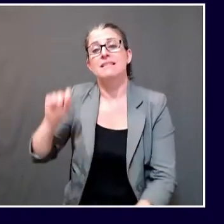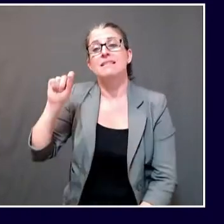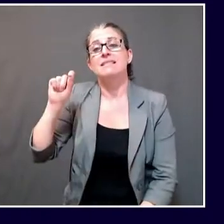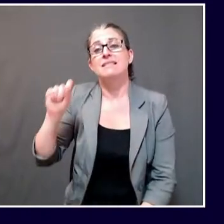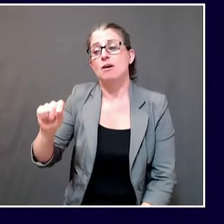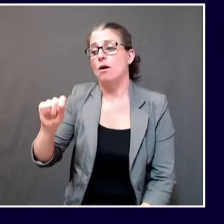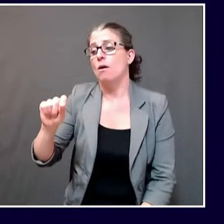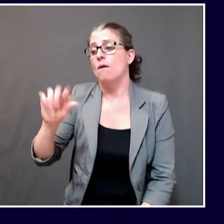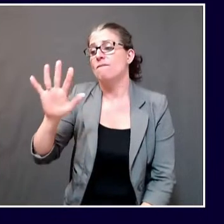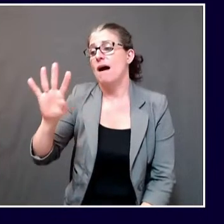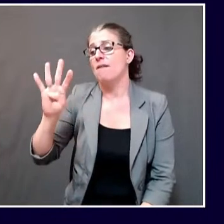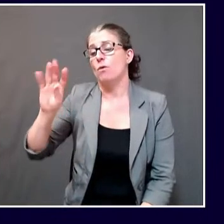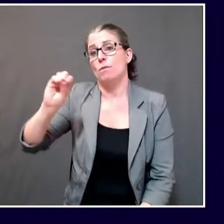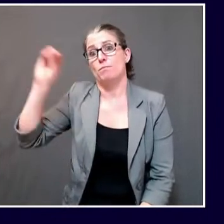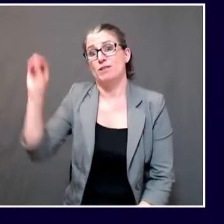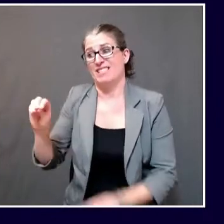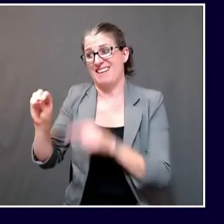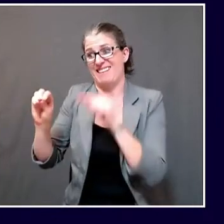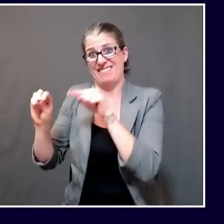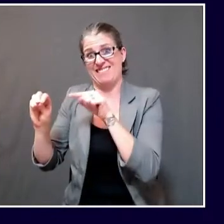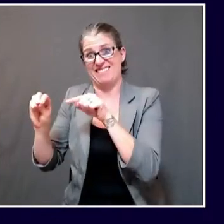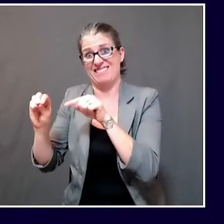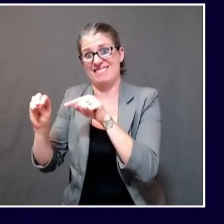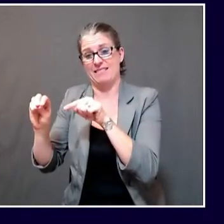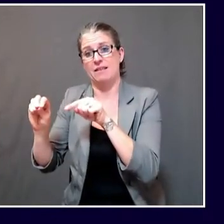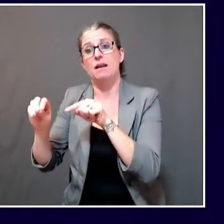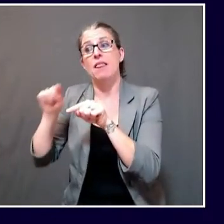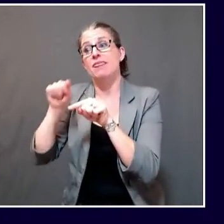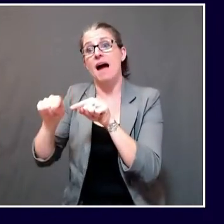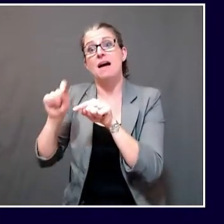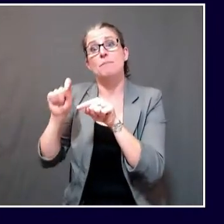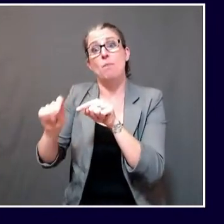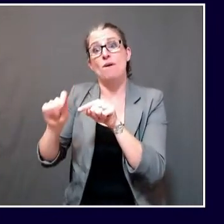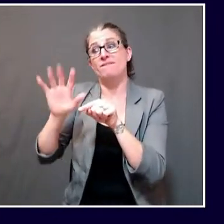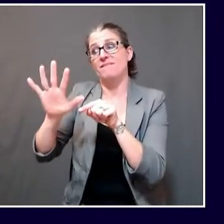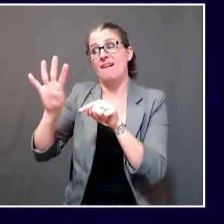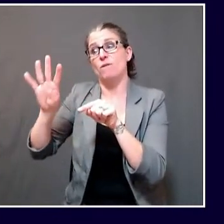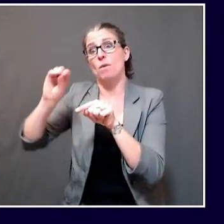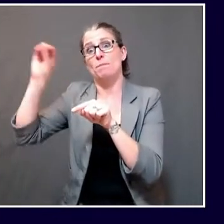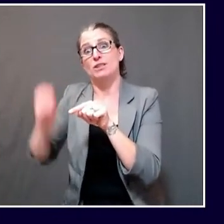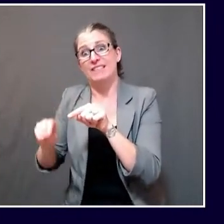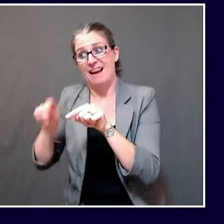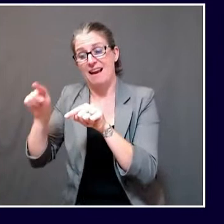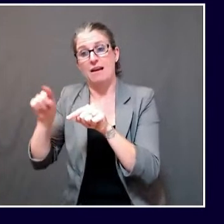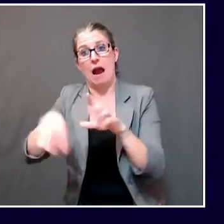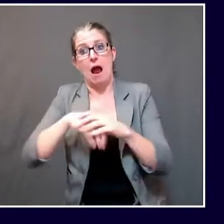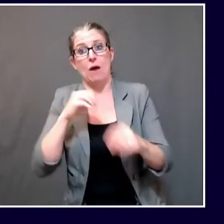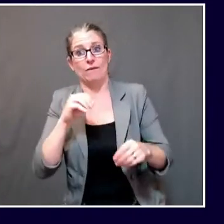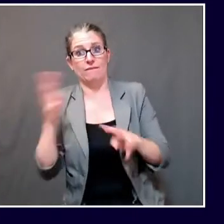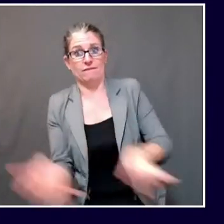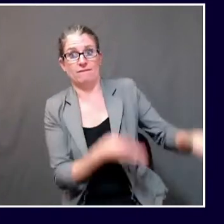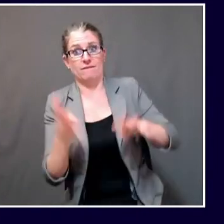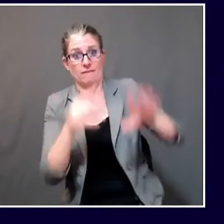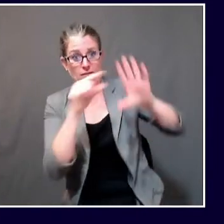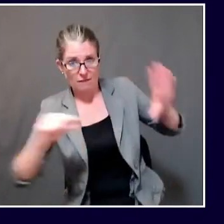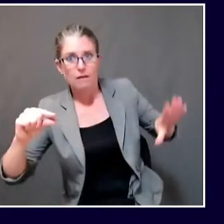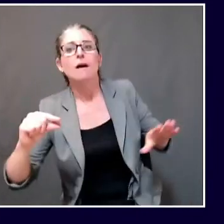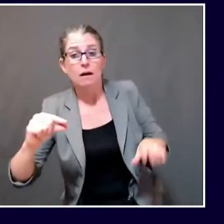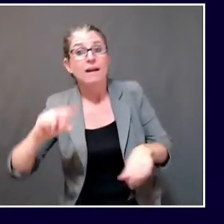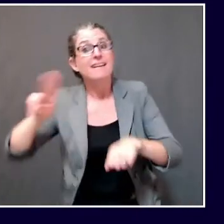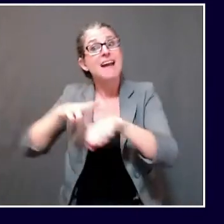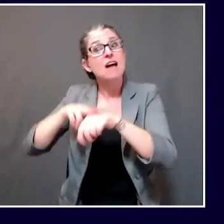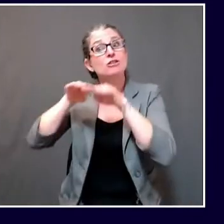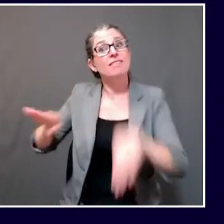0.54%. To put that number in a national context, the US-wide rate for positivity right